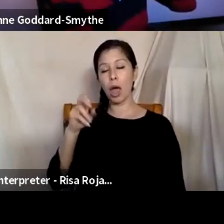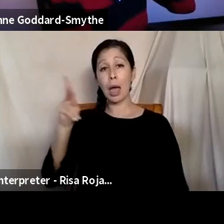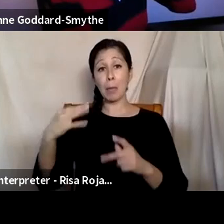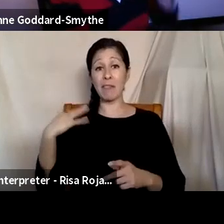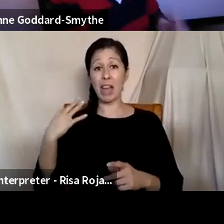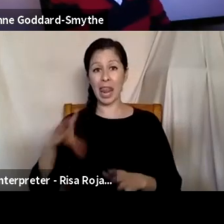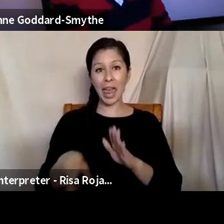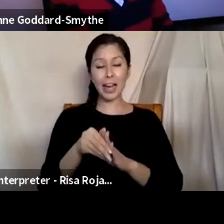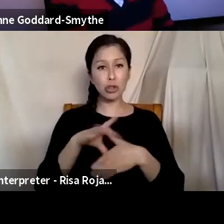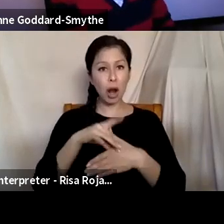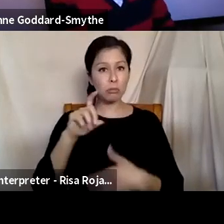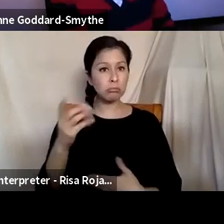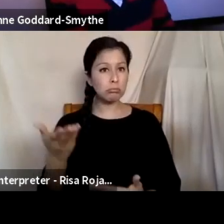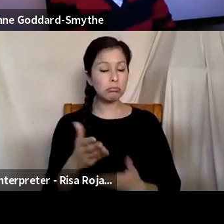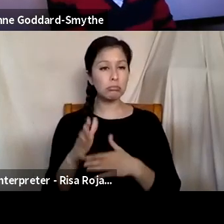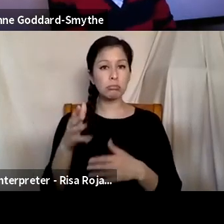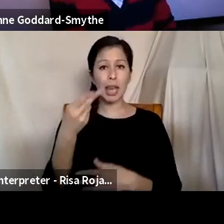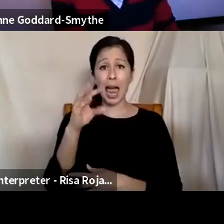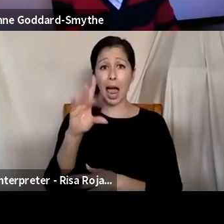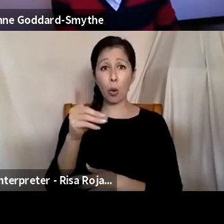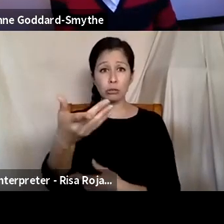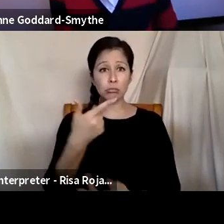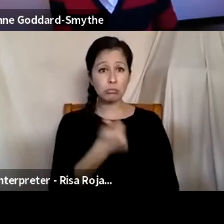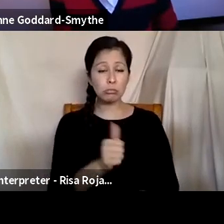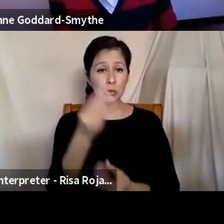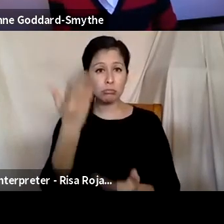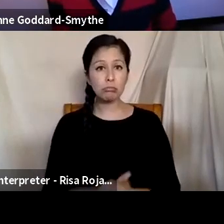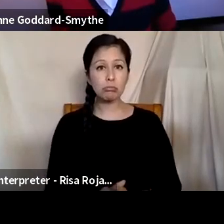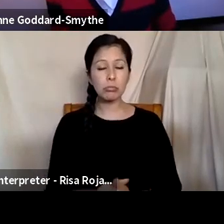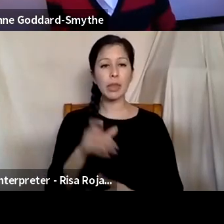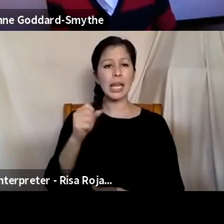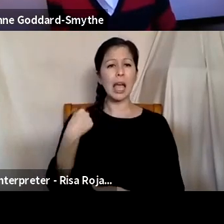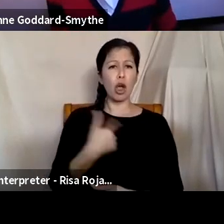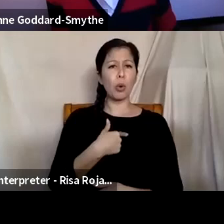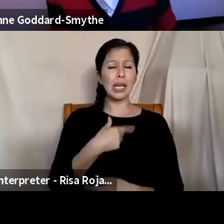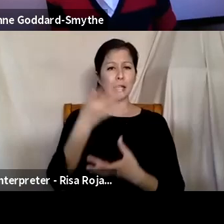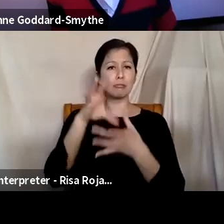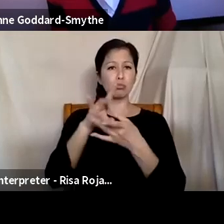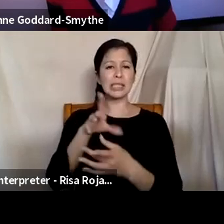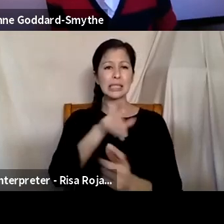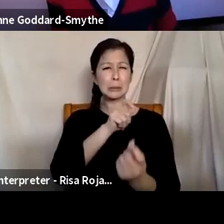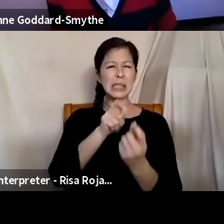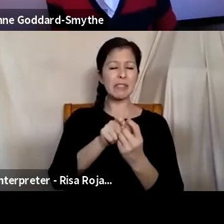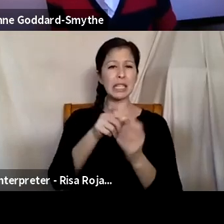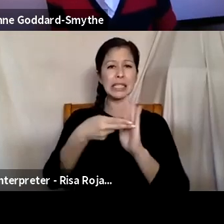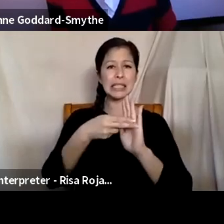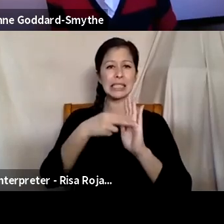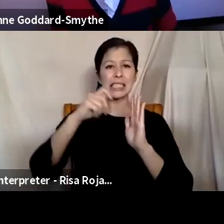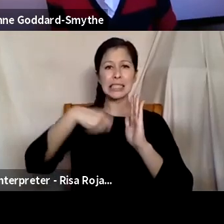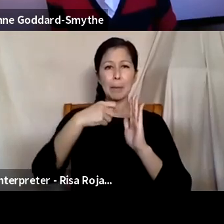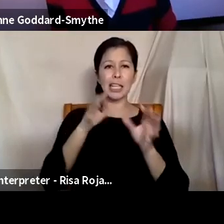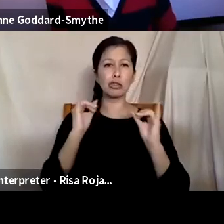extra? Howard, anything? Yeah, we put out pretty specific taping instructions on how we